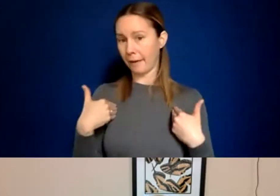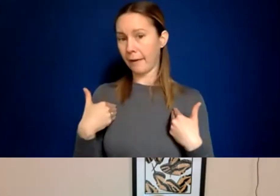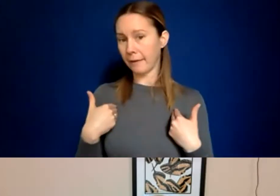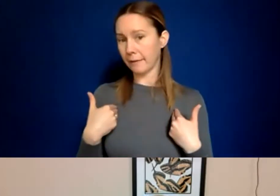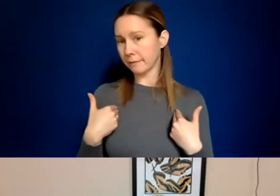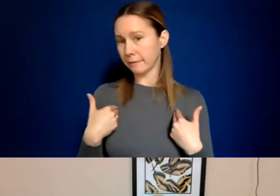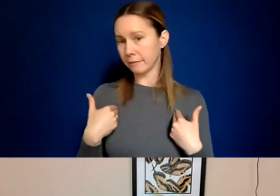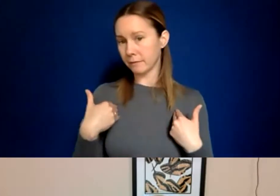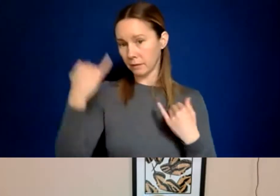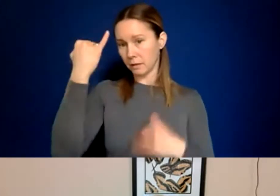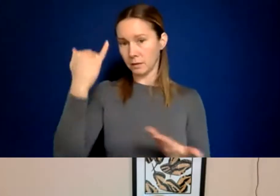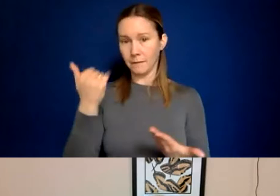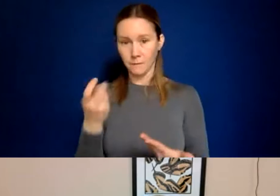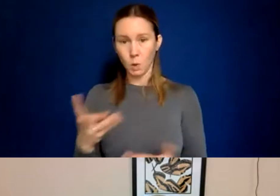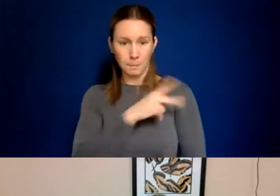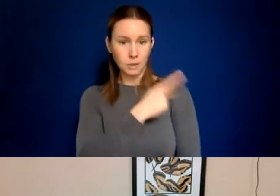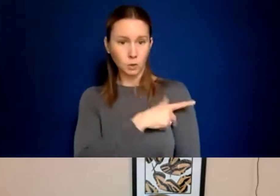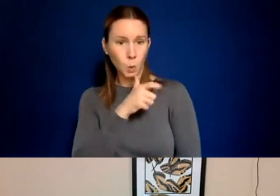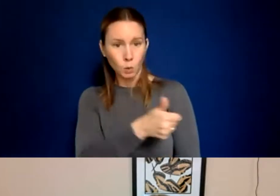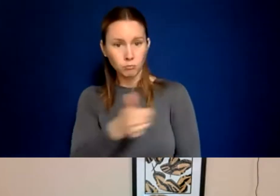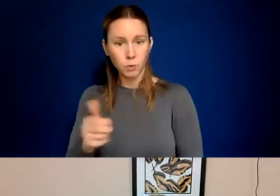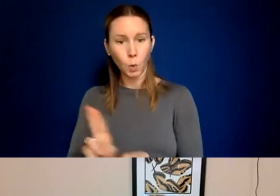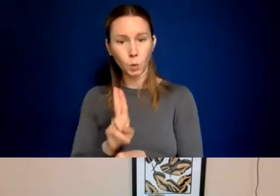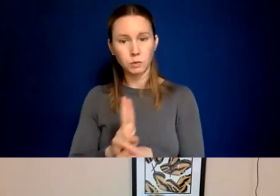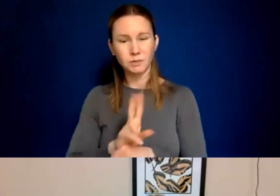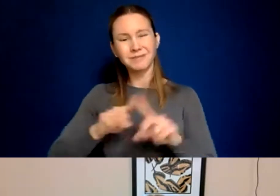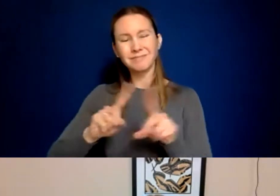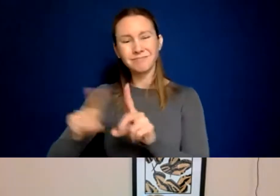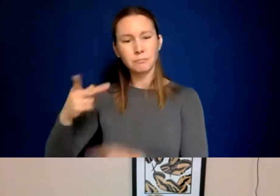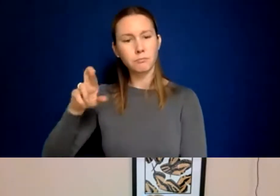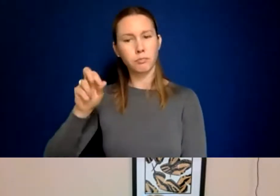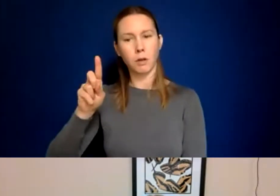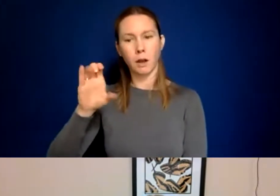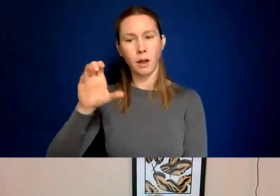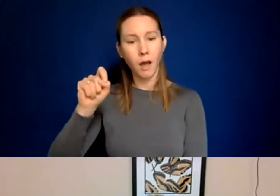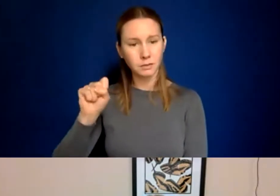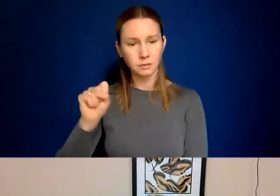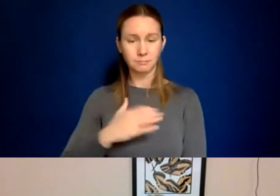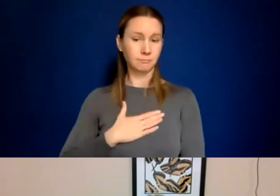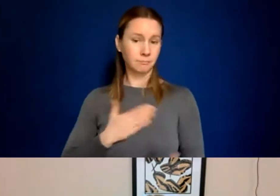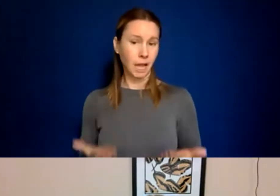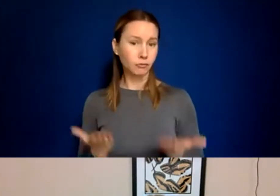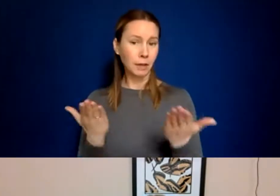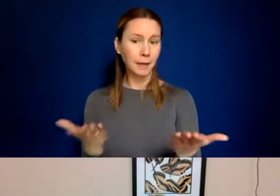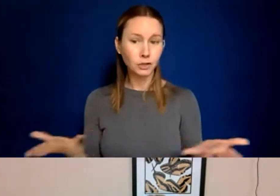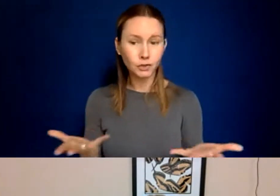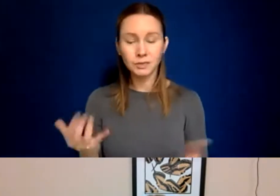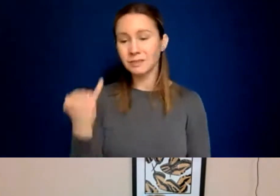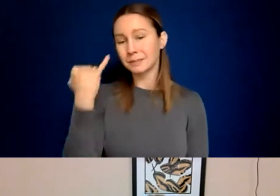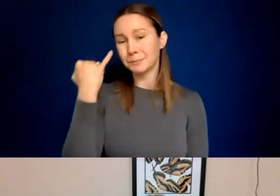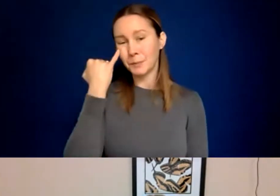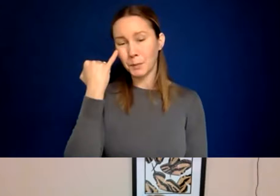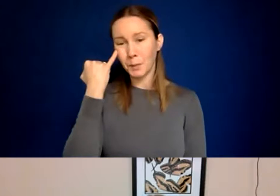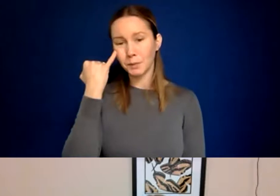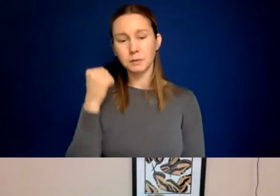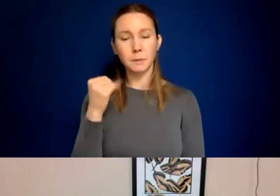empirically use it, the different products. So my recommendation is, if you